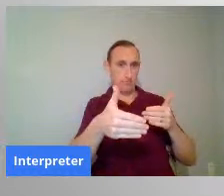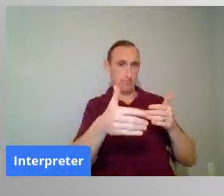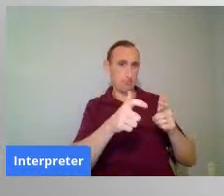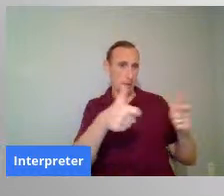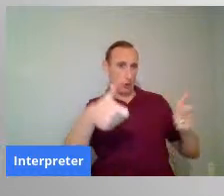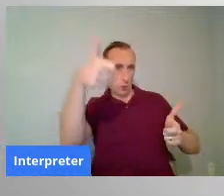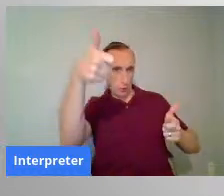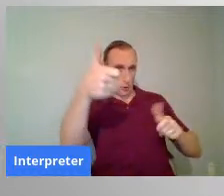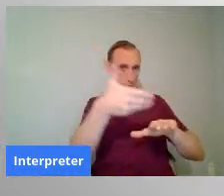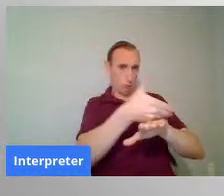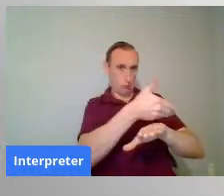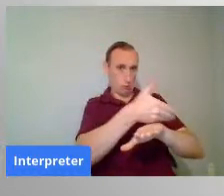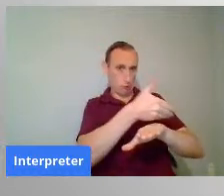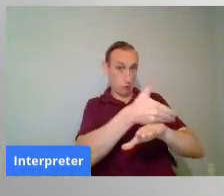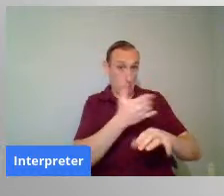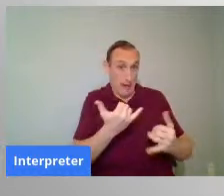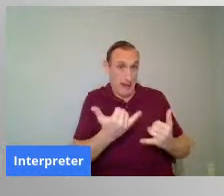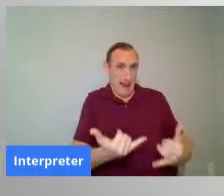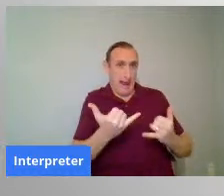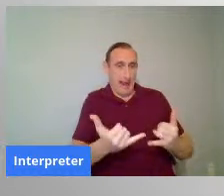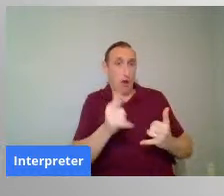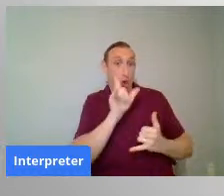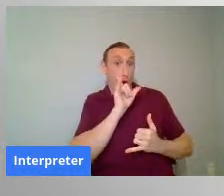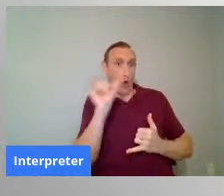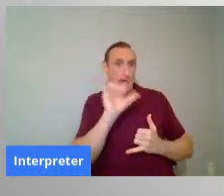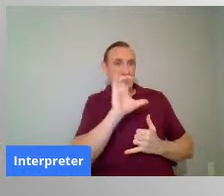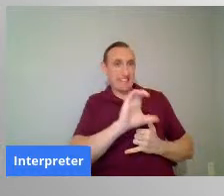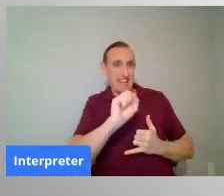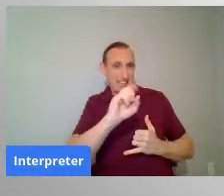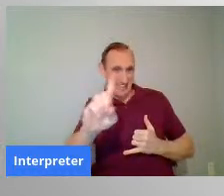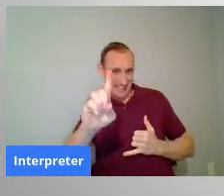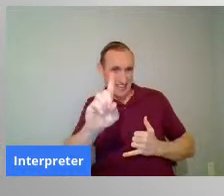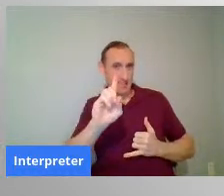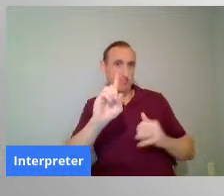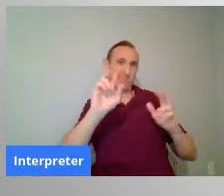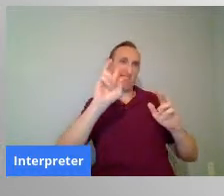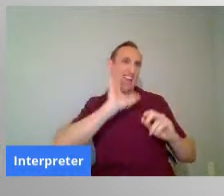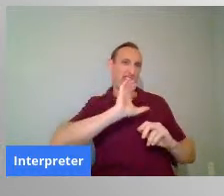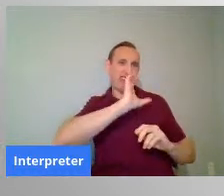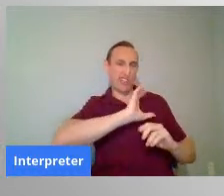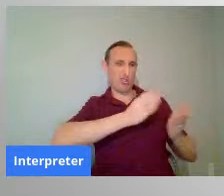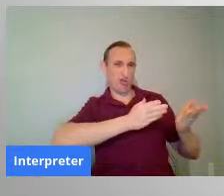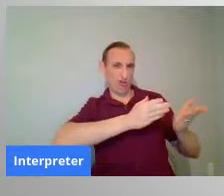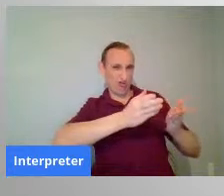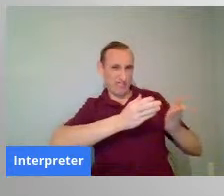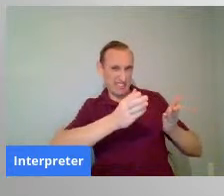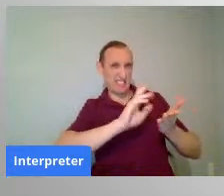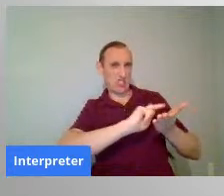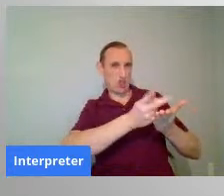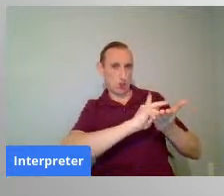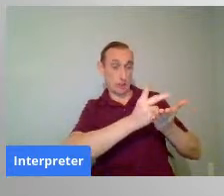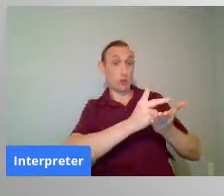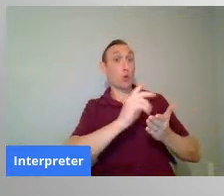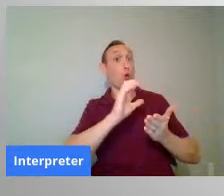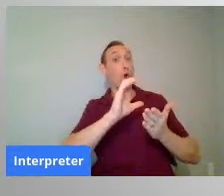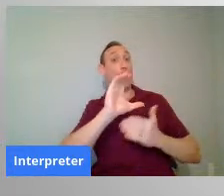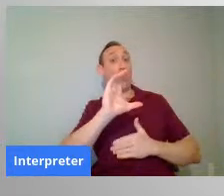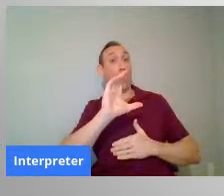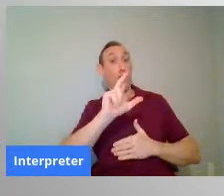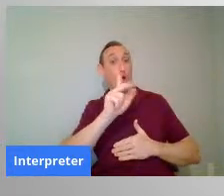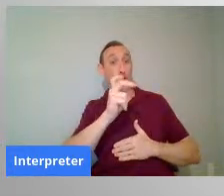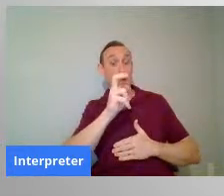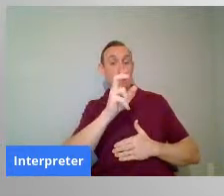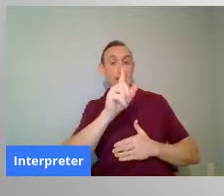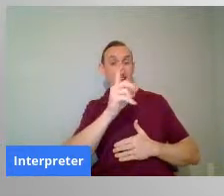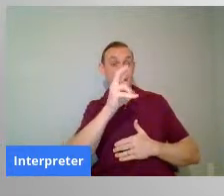CCSD, like cafeteria serving kitchen there. So there's limited space for the culinary program to do their